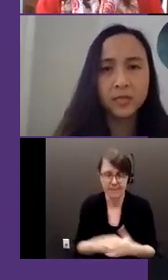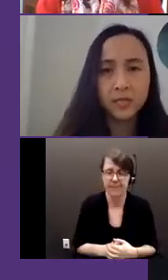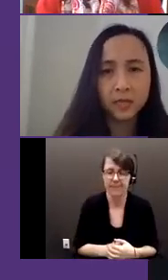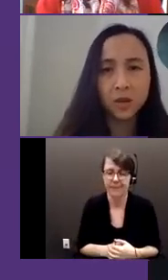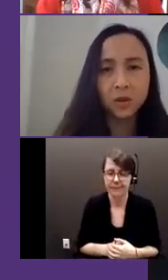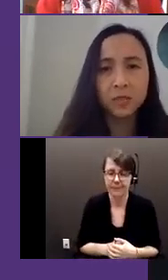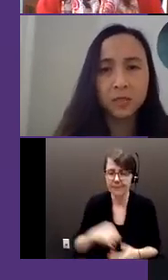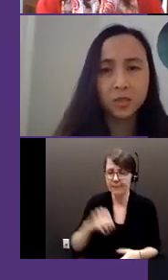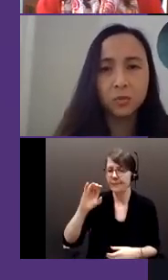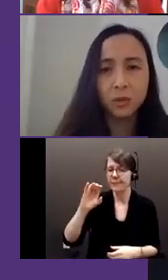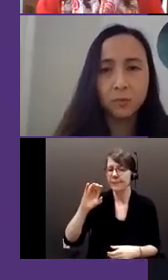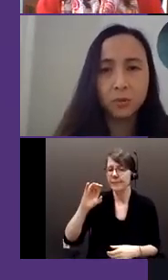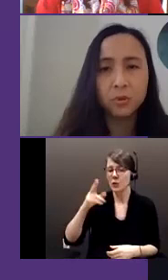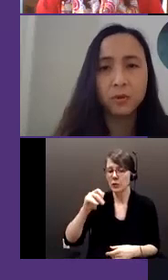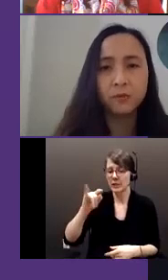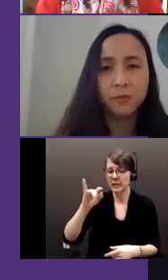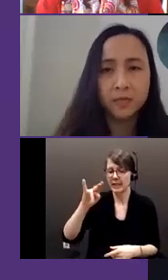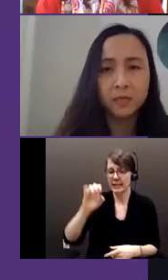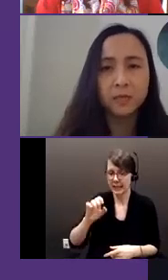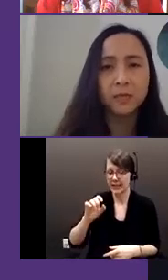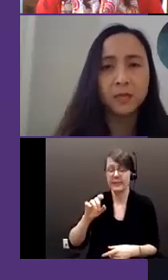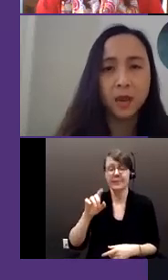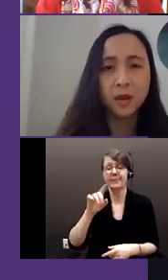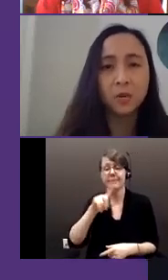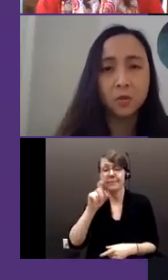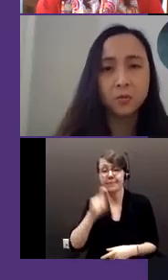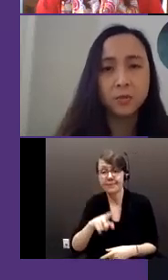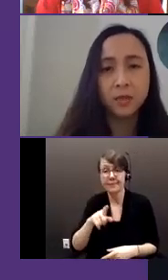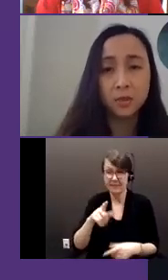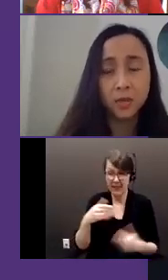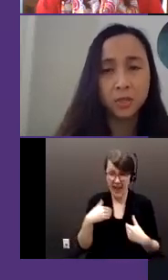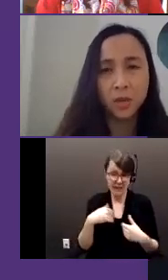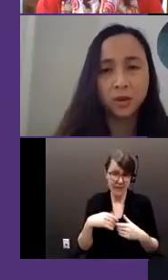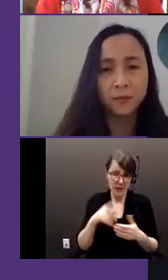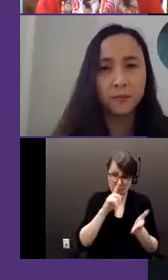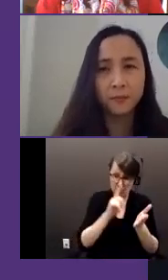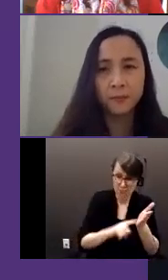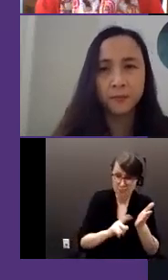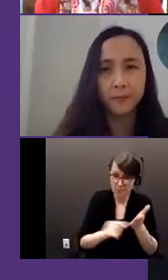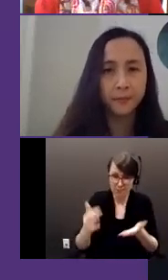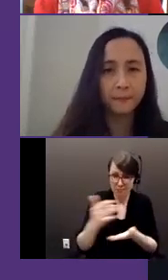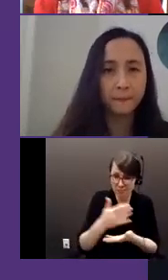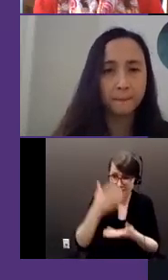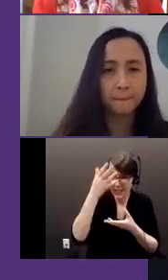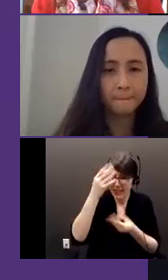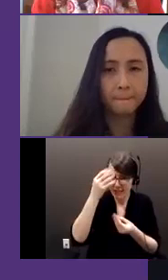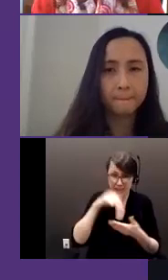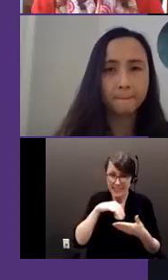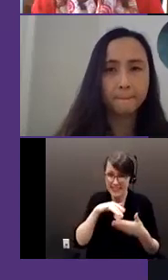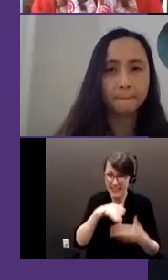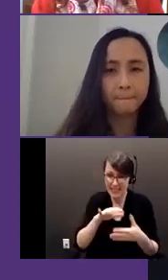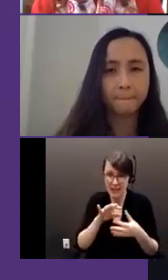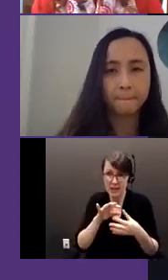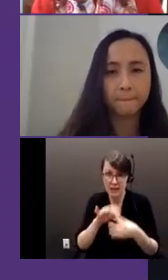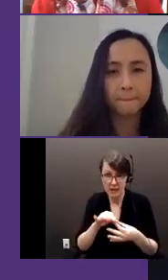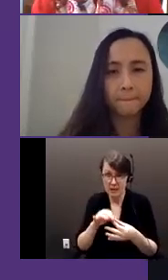or a study on sexual abuse of residents in care homes that you can share? I personally do